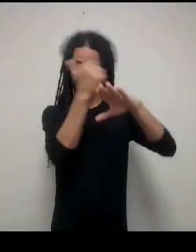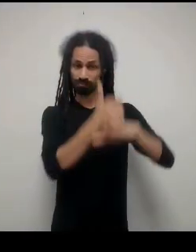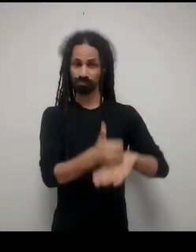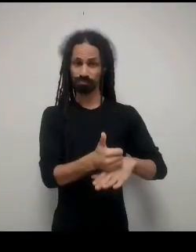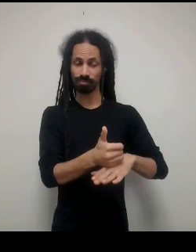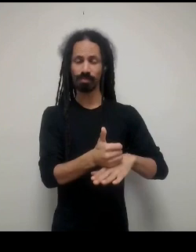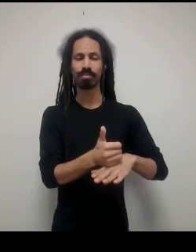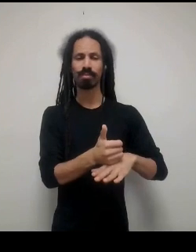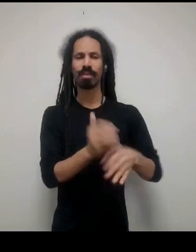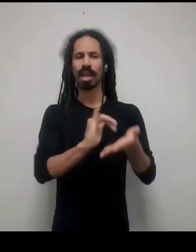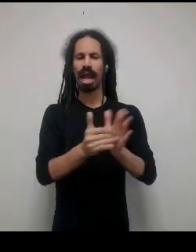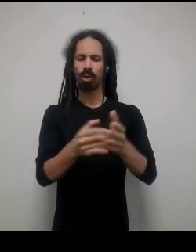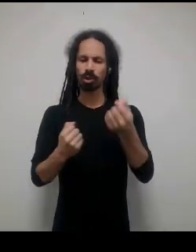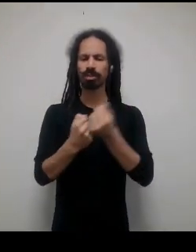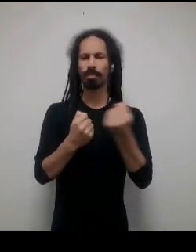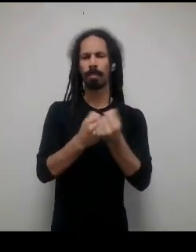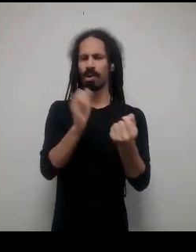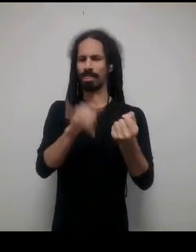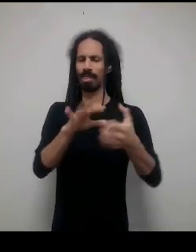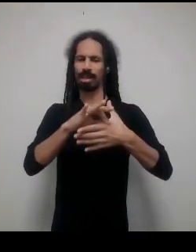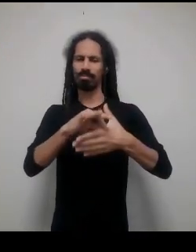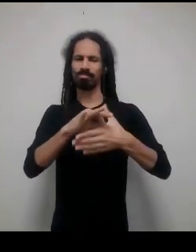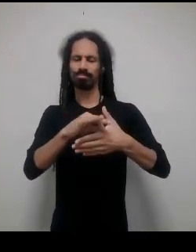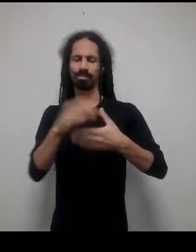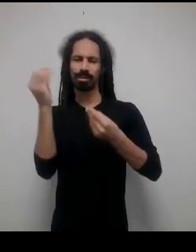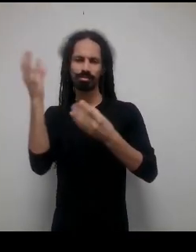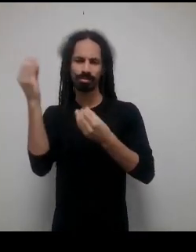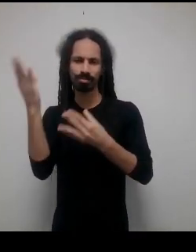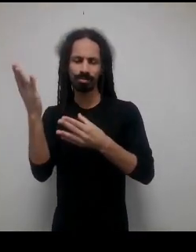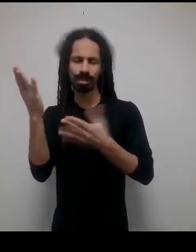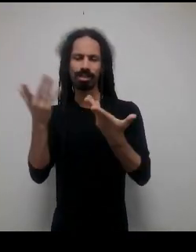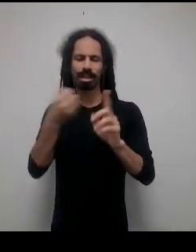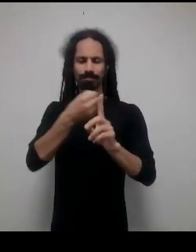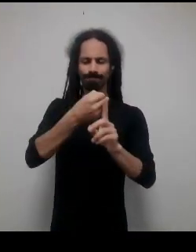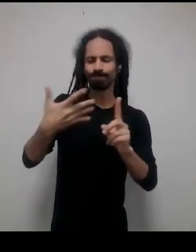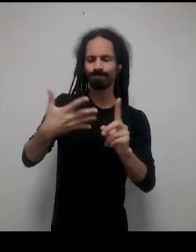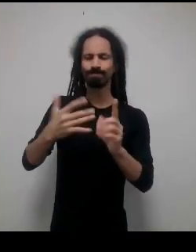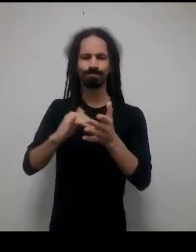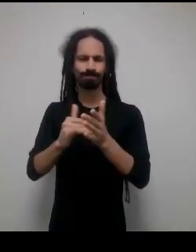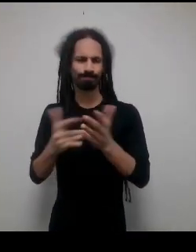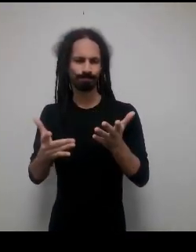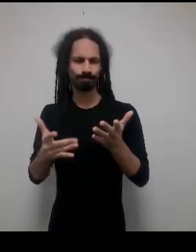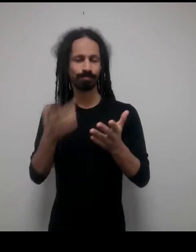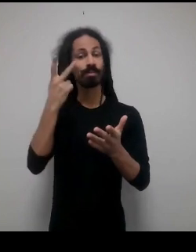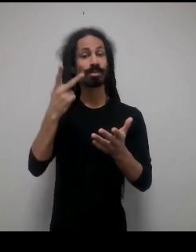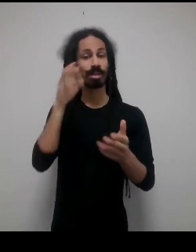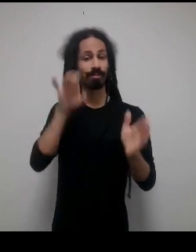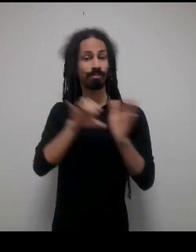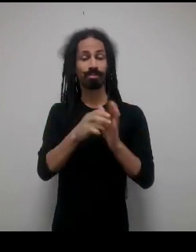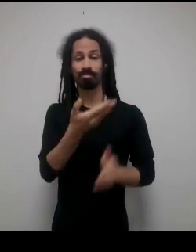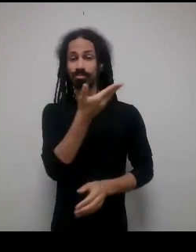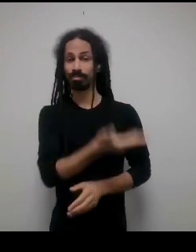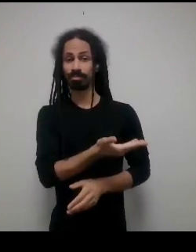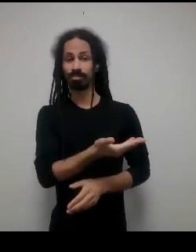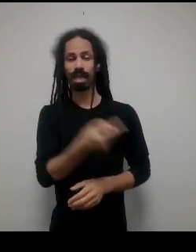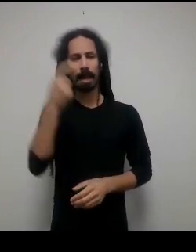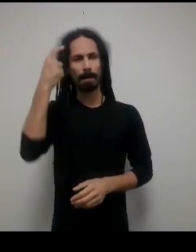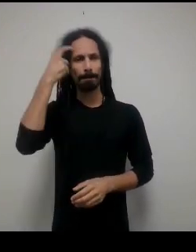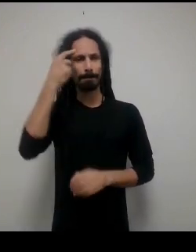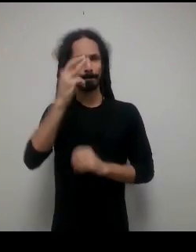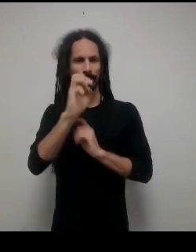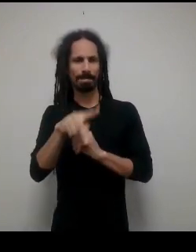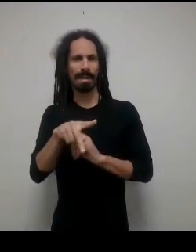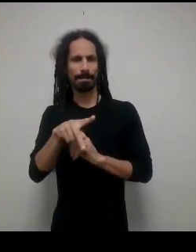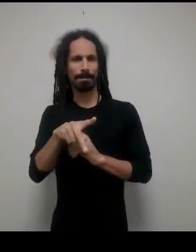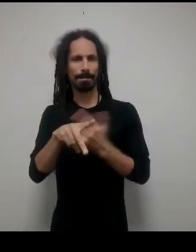supporting information will you use to develop those main points? So you can see here on the screen, I have a mind map. Perhaps you use